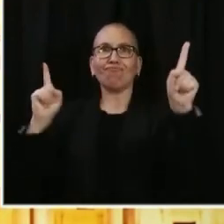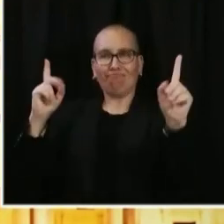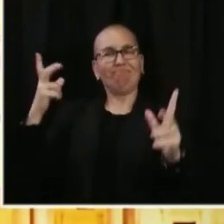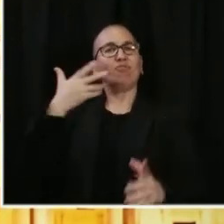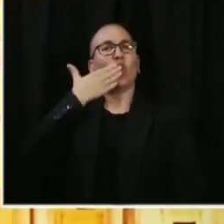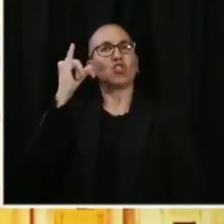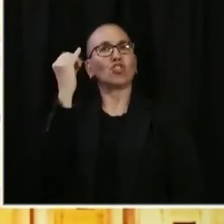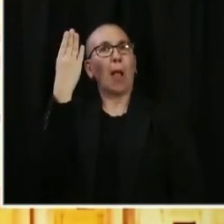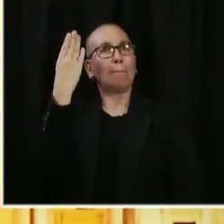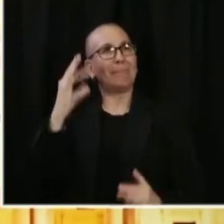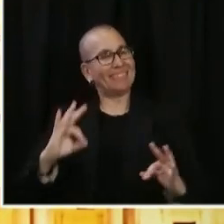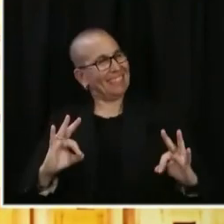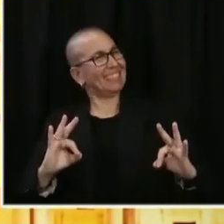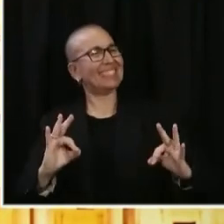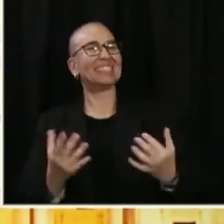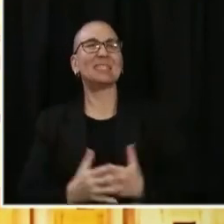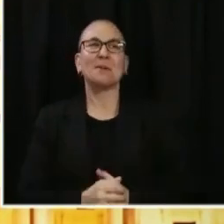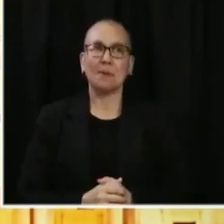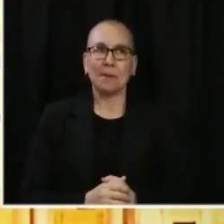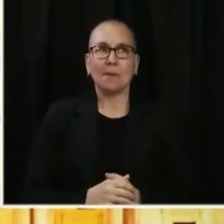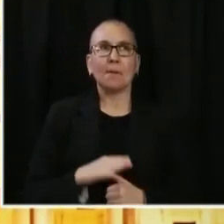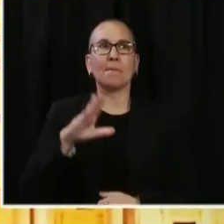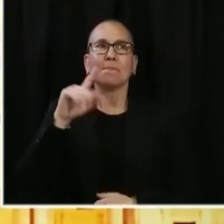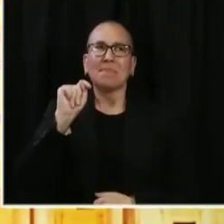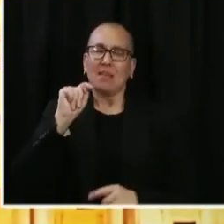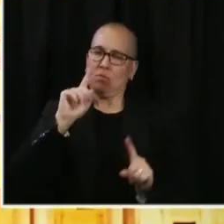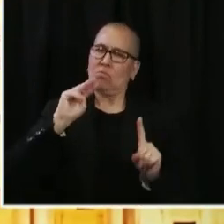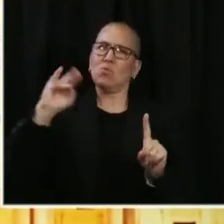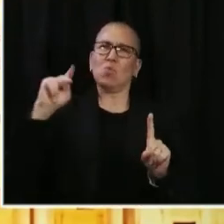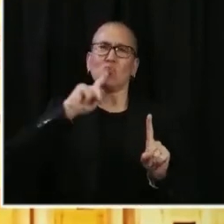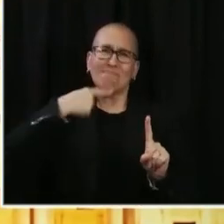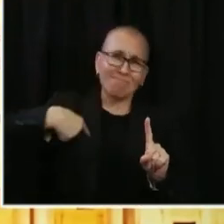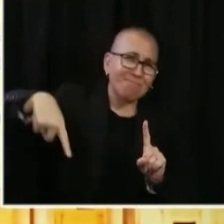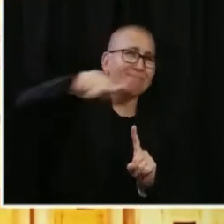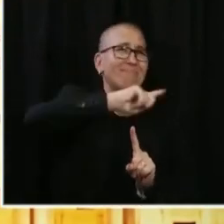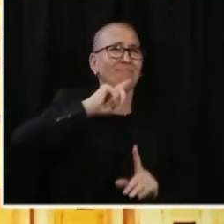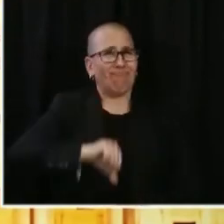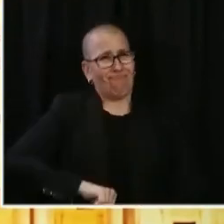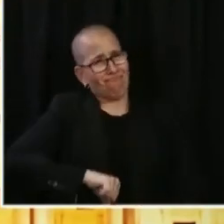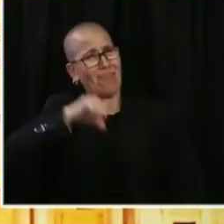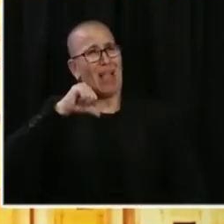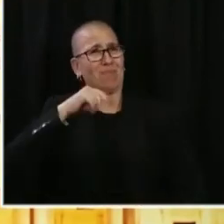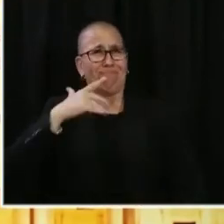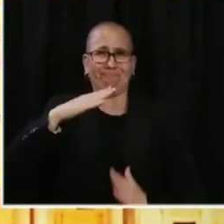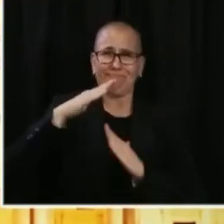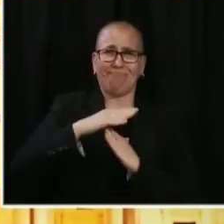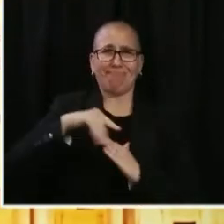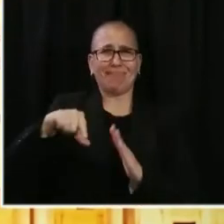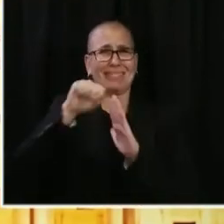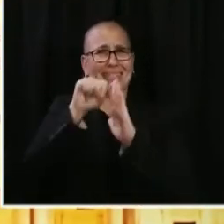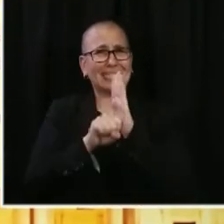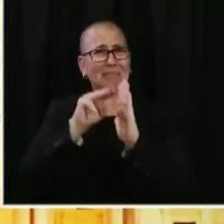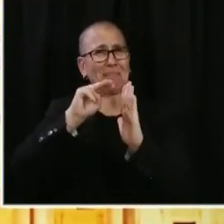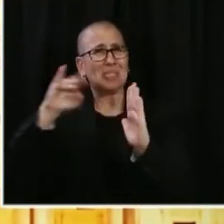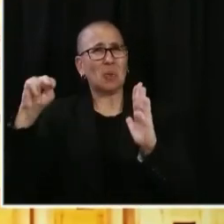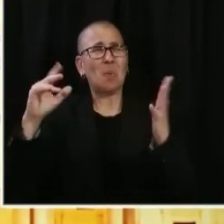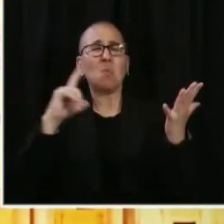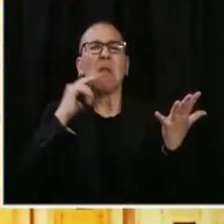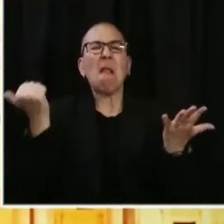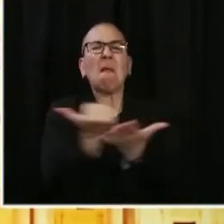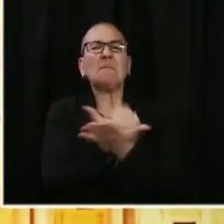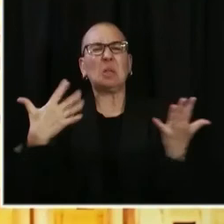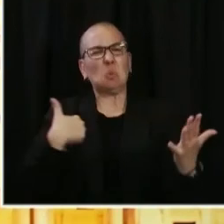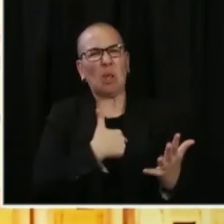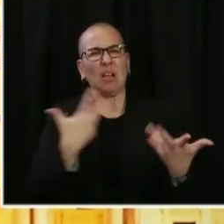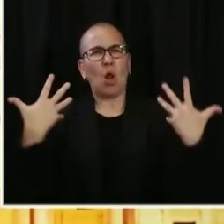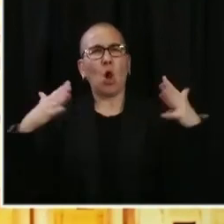It's not acceptable. Minnesotans, we pride ourselves in our exceptionalism. We love to be the best at things. And one of those things that we are the